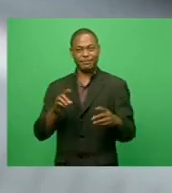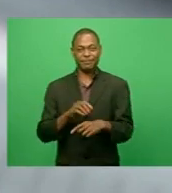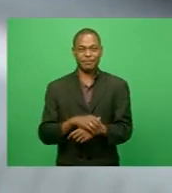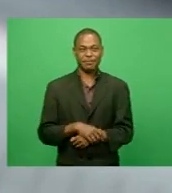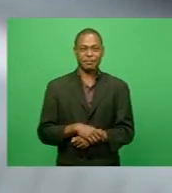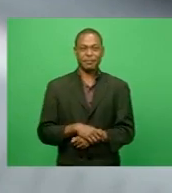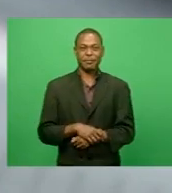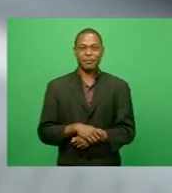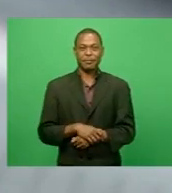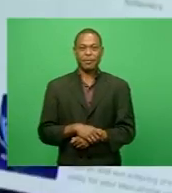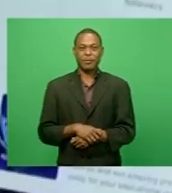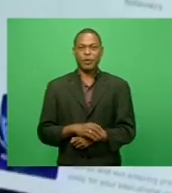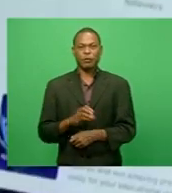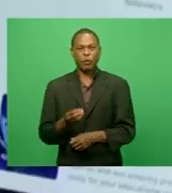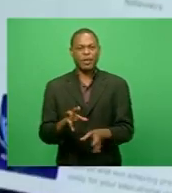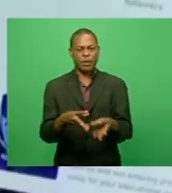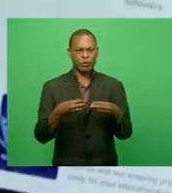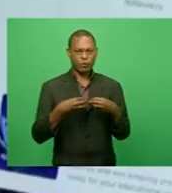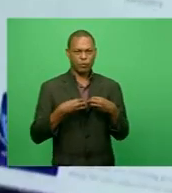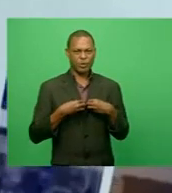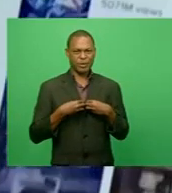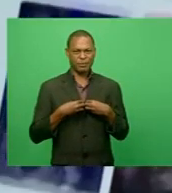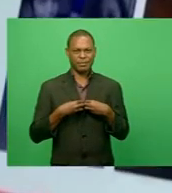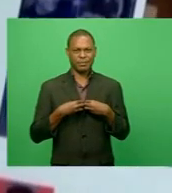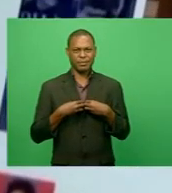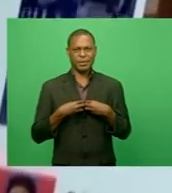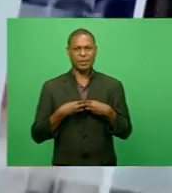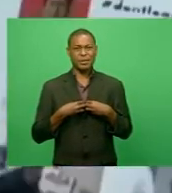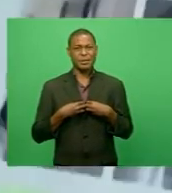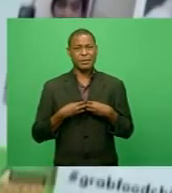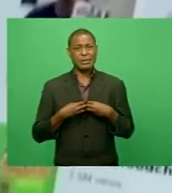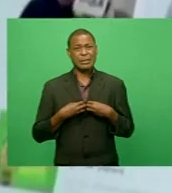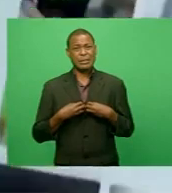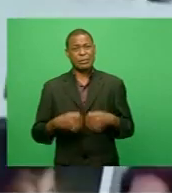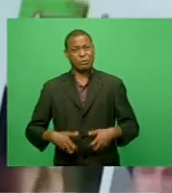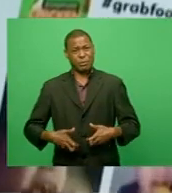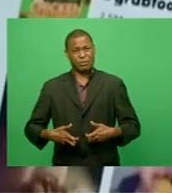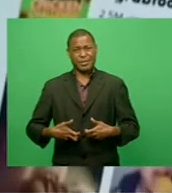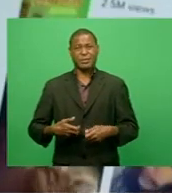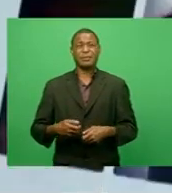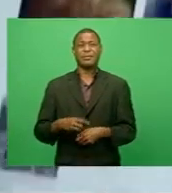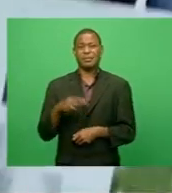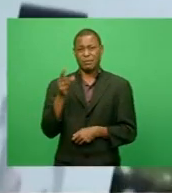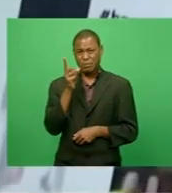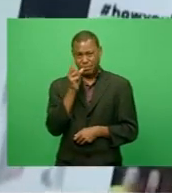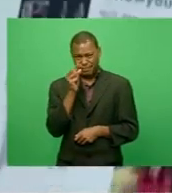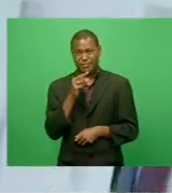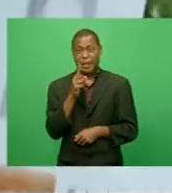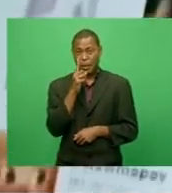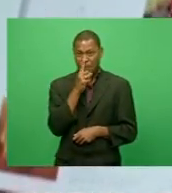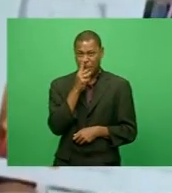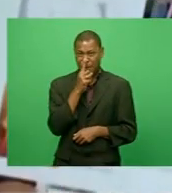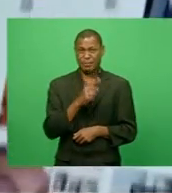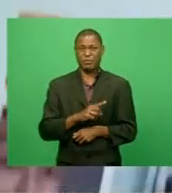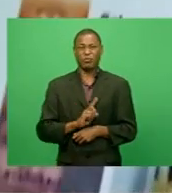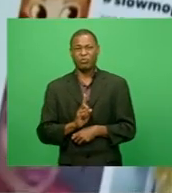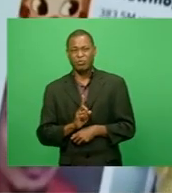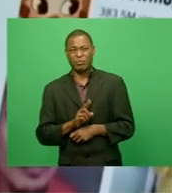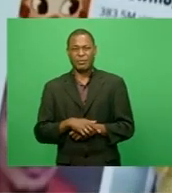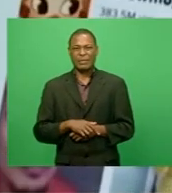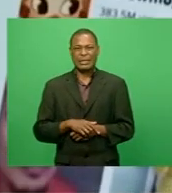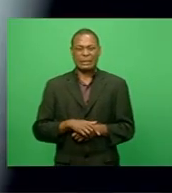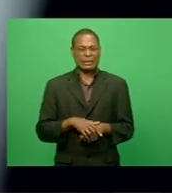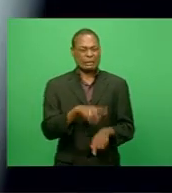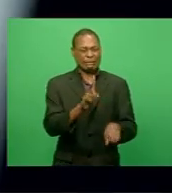has received complaints and concerns from Fijians who've been subjected to vile debasement, with bloggers resorting